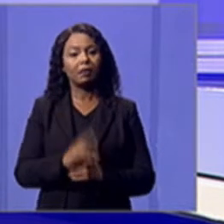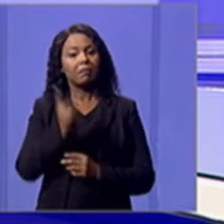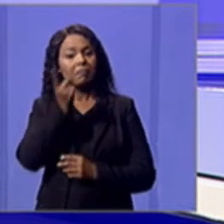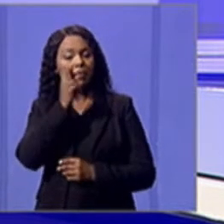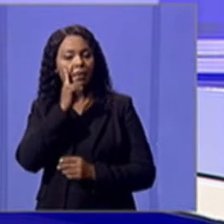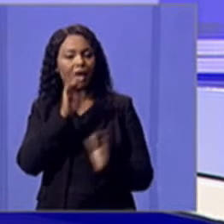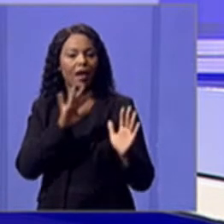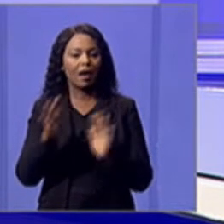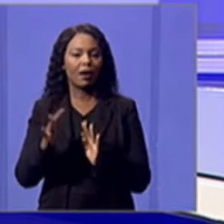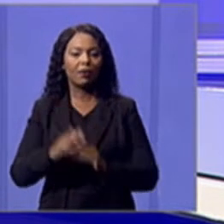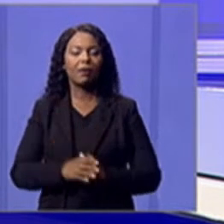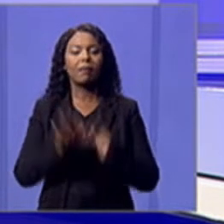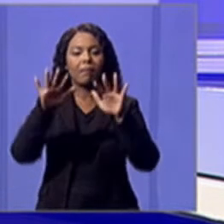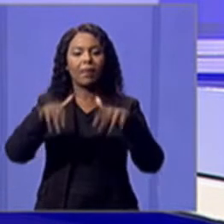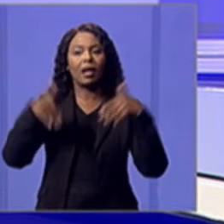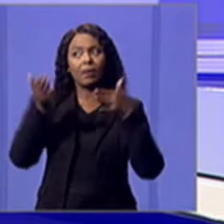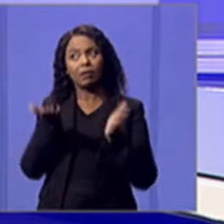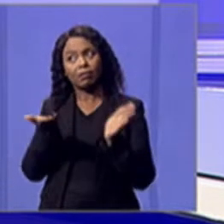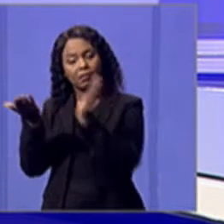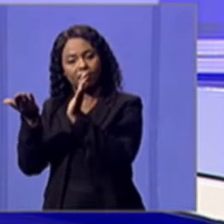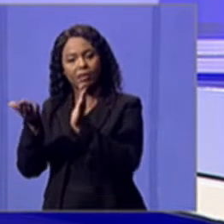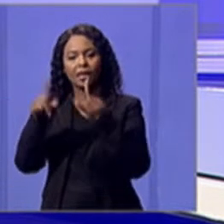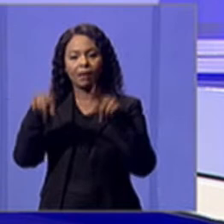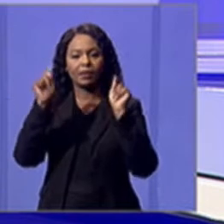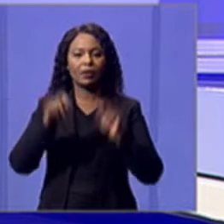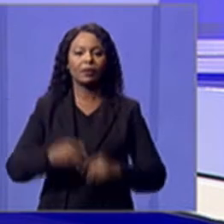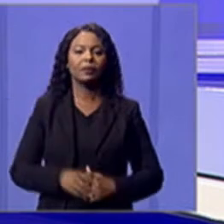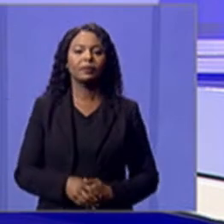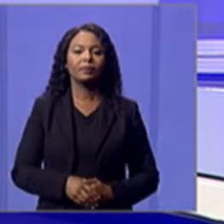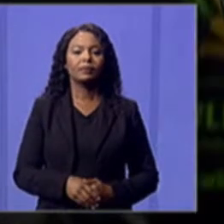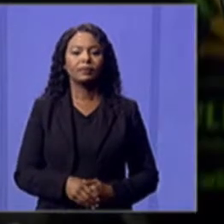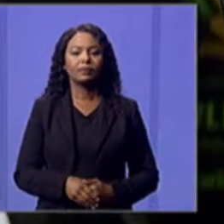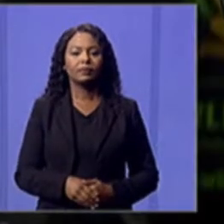lahleleng dithapo ka parlamenteng ka Cape Town.